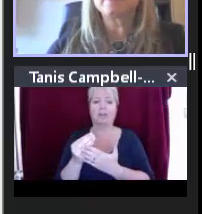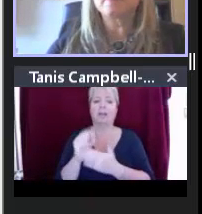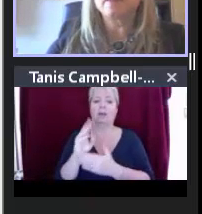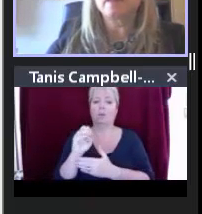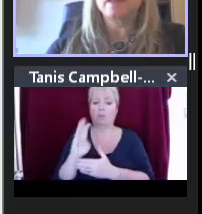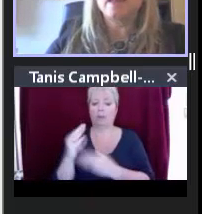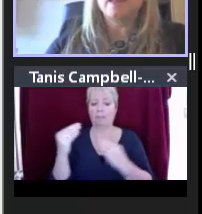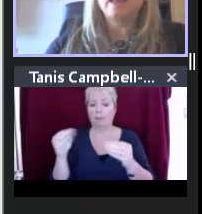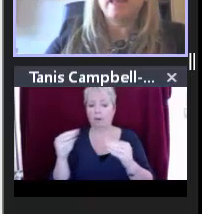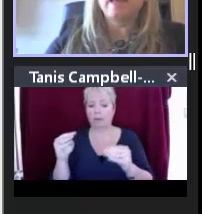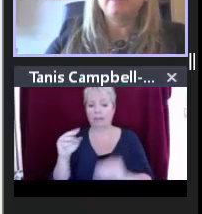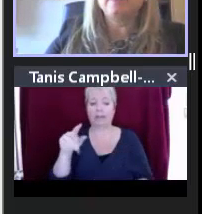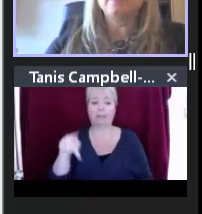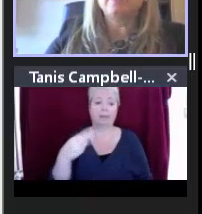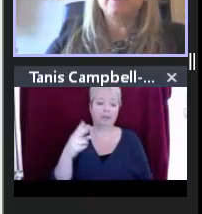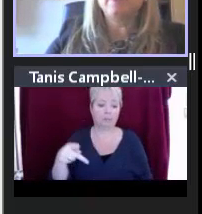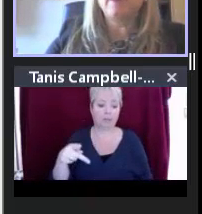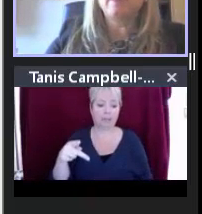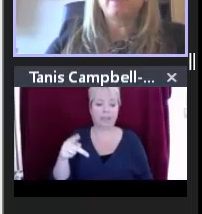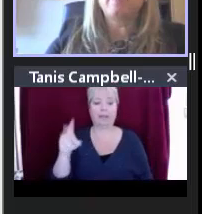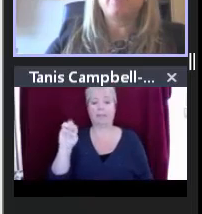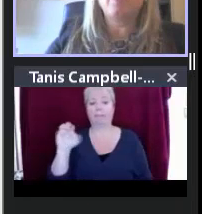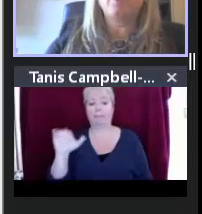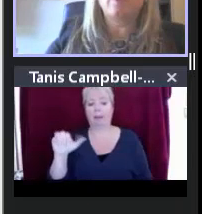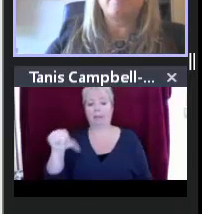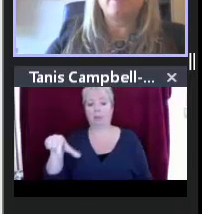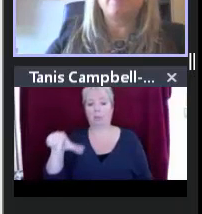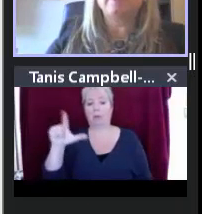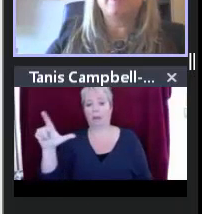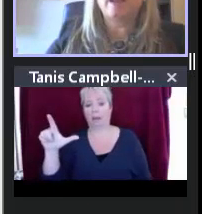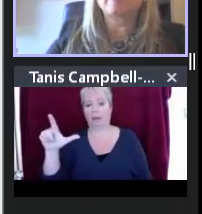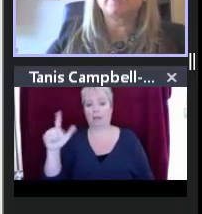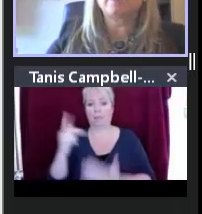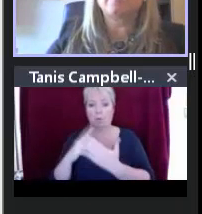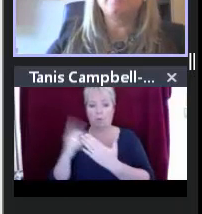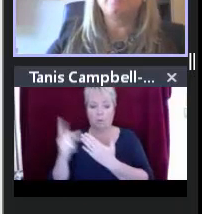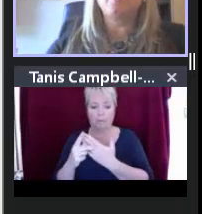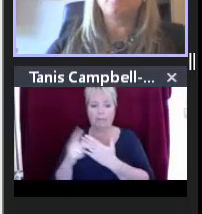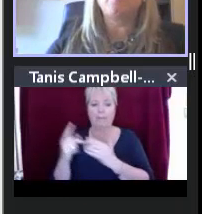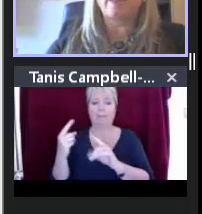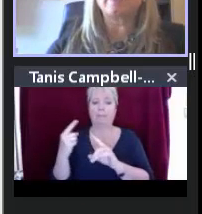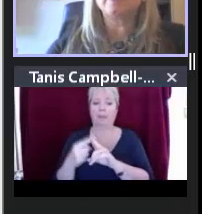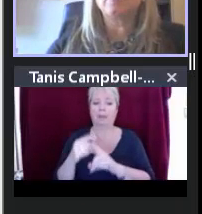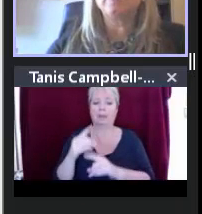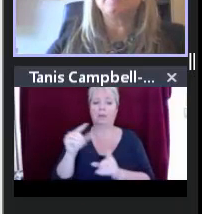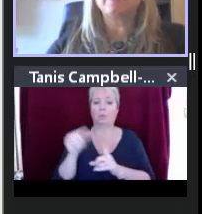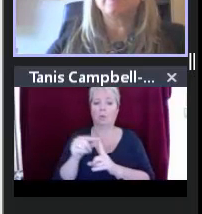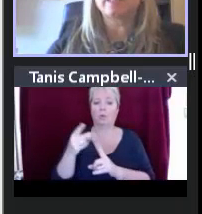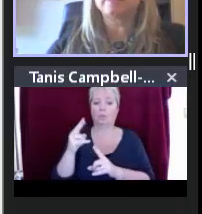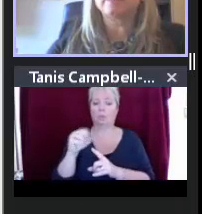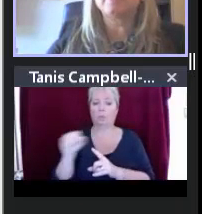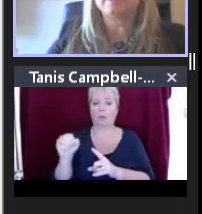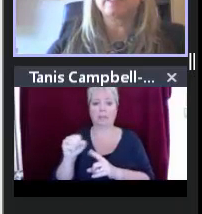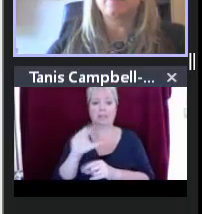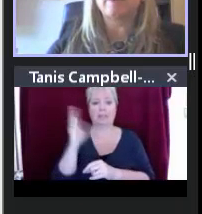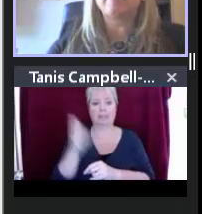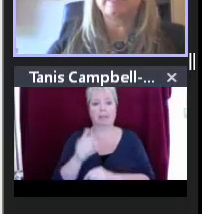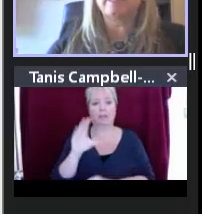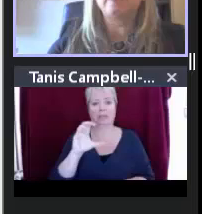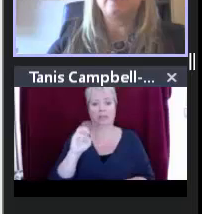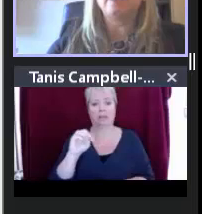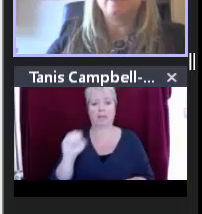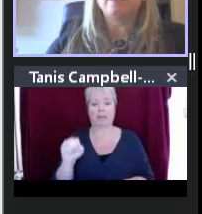CMS. And the really great thing about the program, there is a practicum, and students build a custom